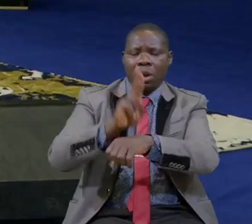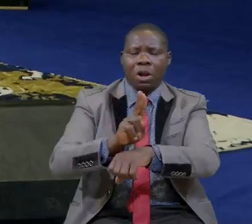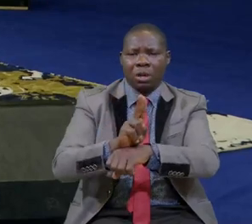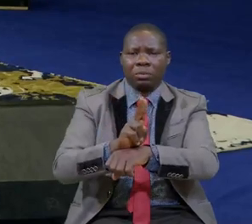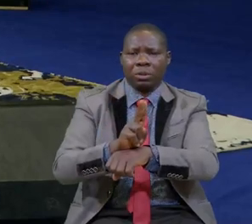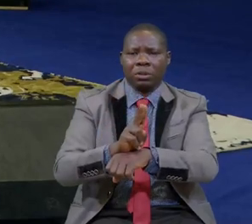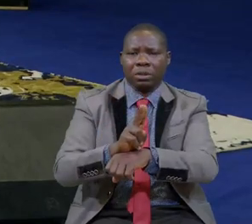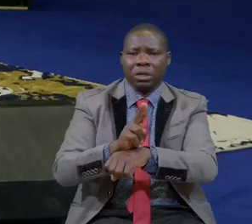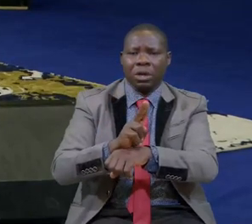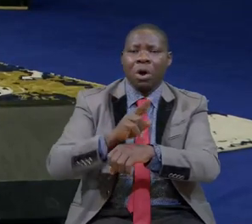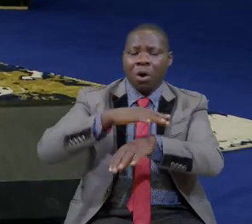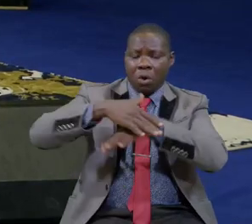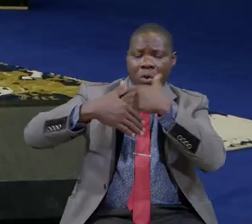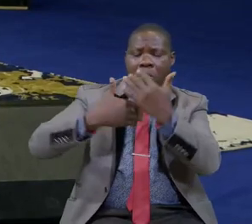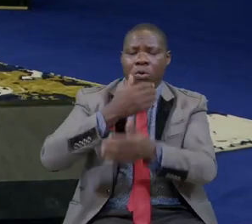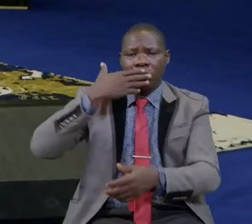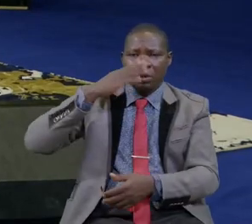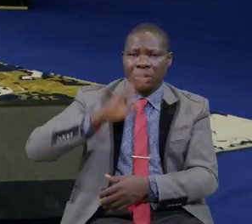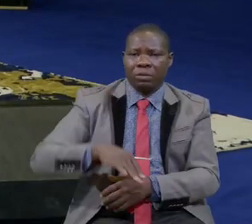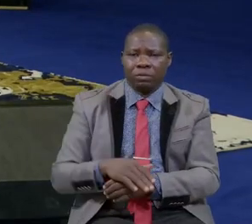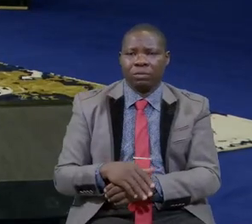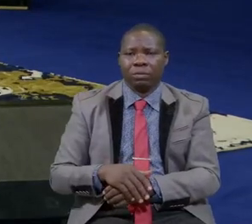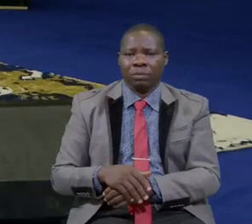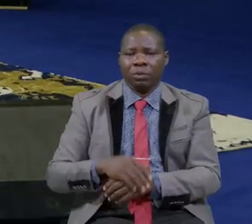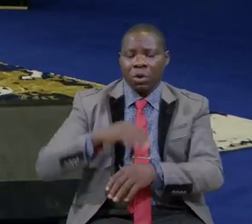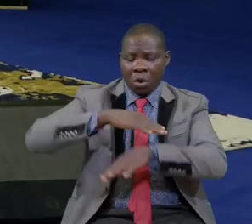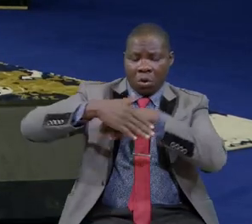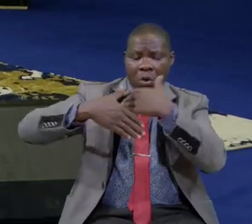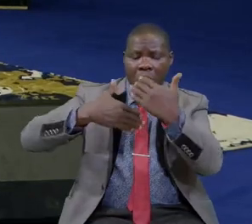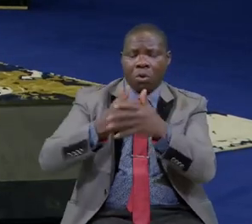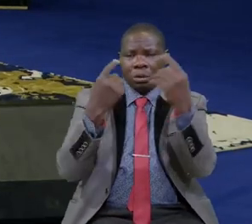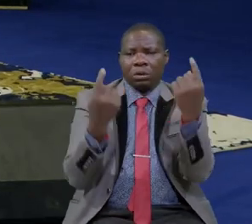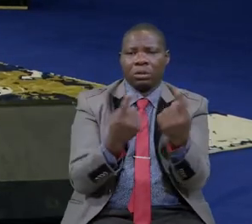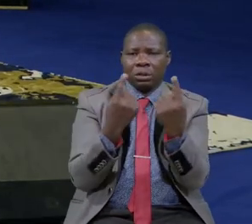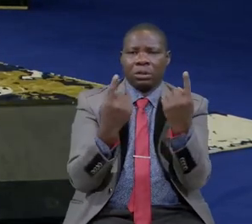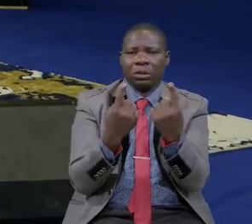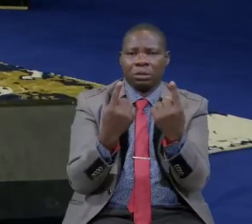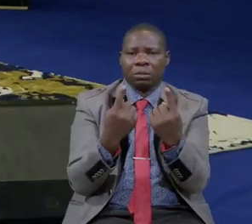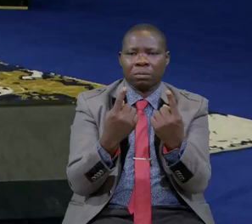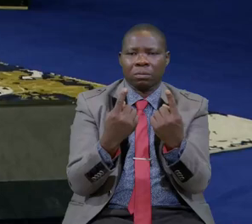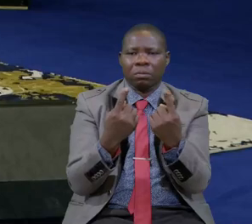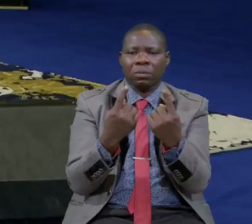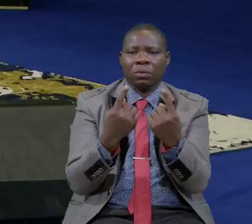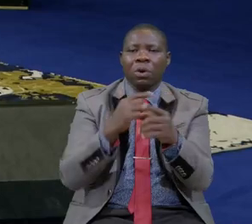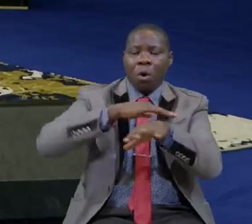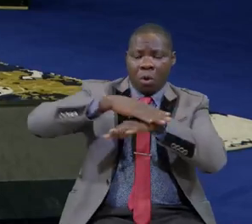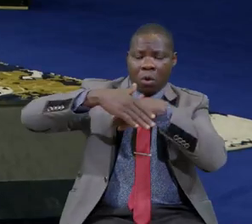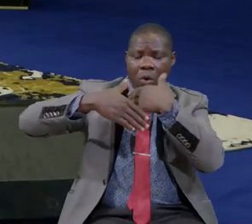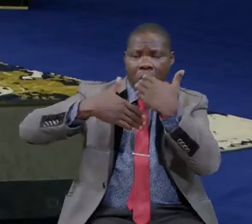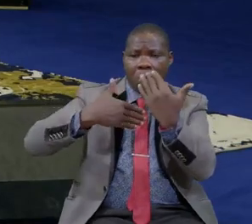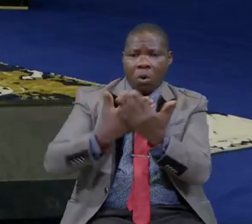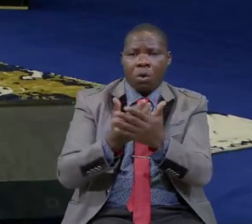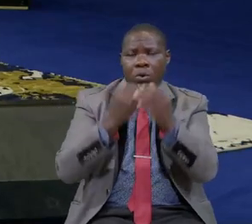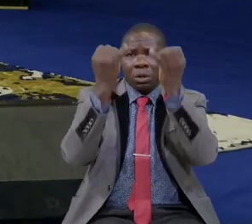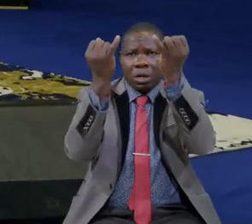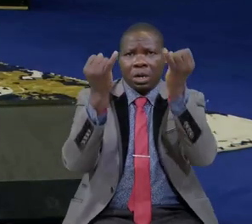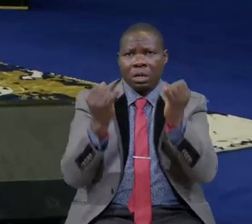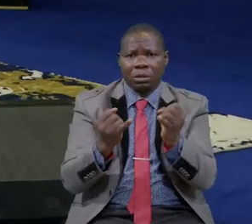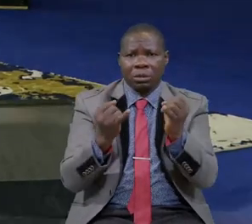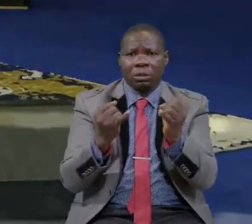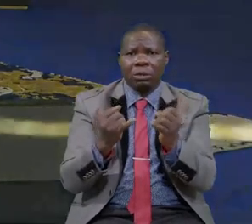every evil, every sin, every idolatry, and